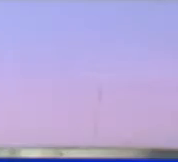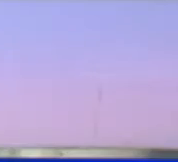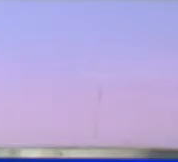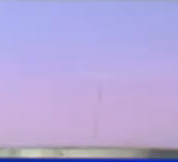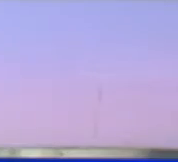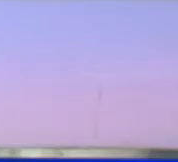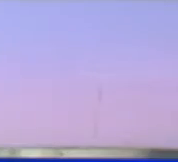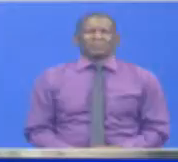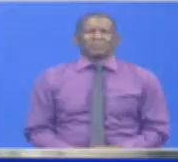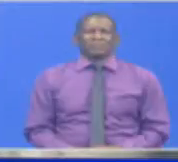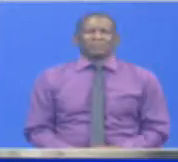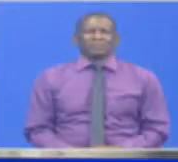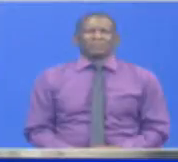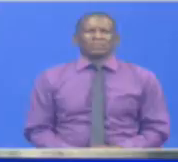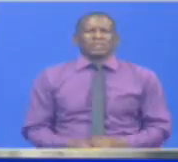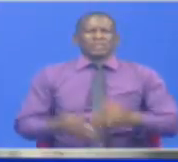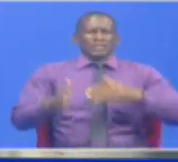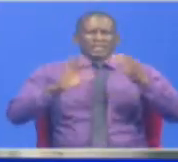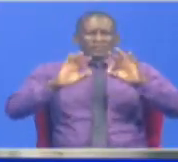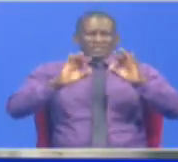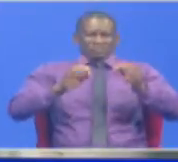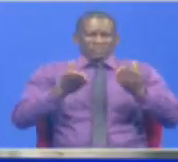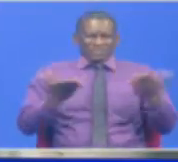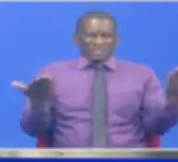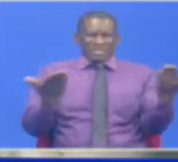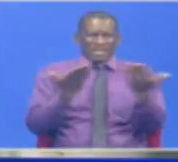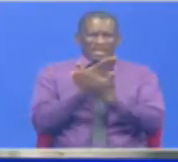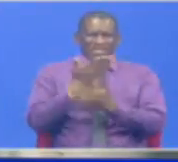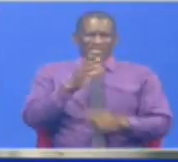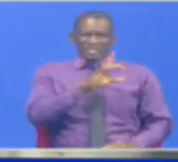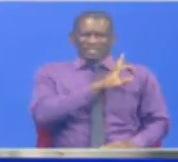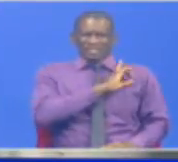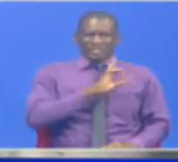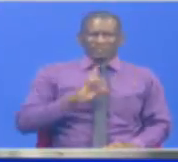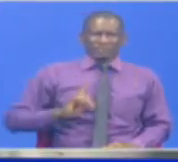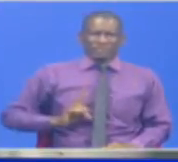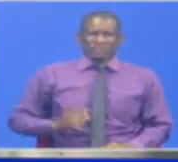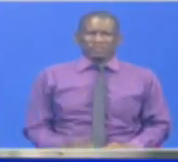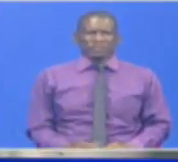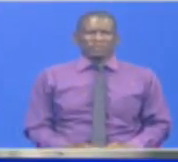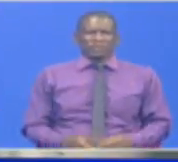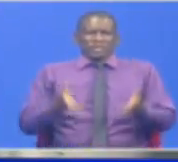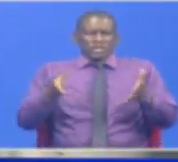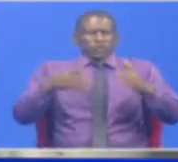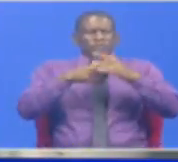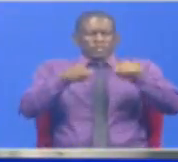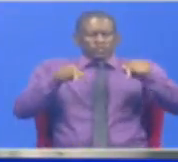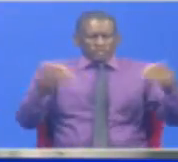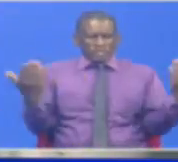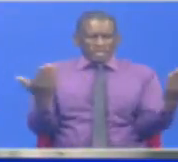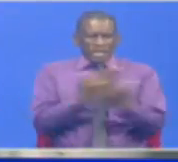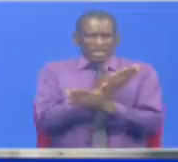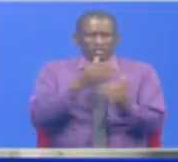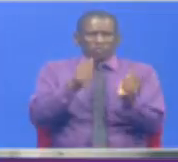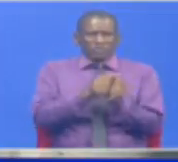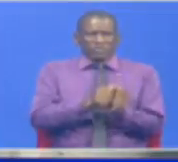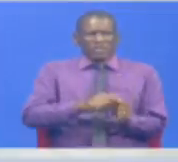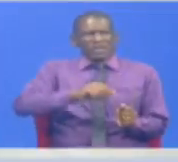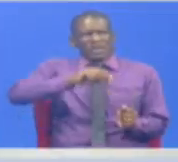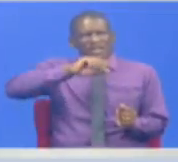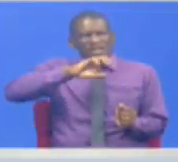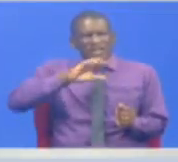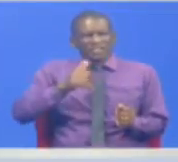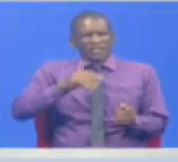Joining us tonight in sign language interpretation is David Agondoa. We begin tonight with yet another